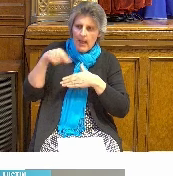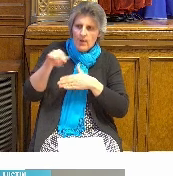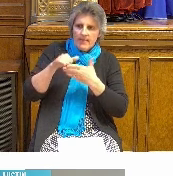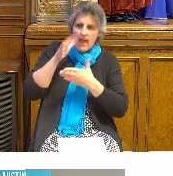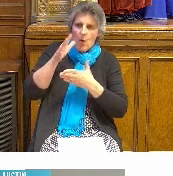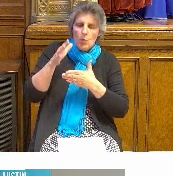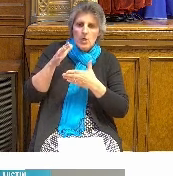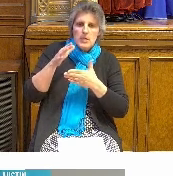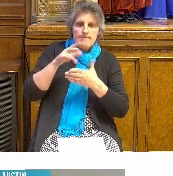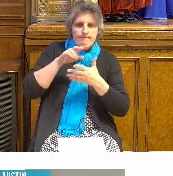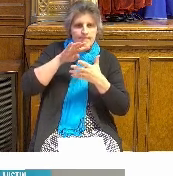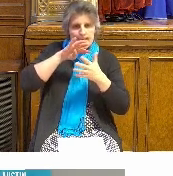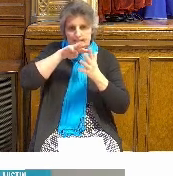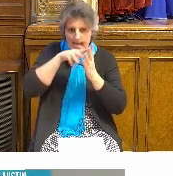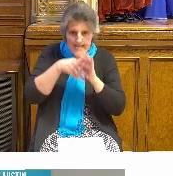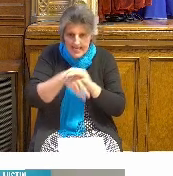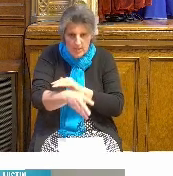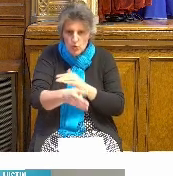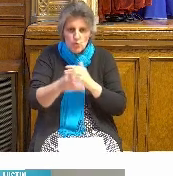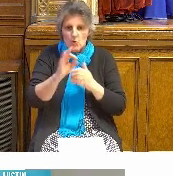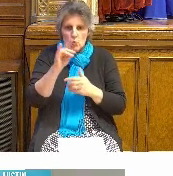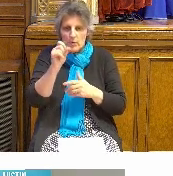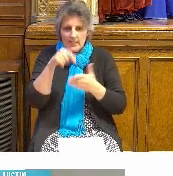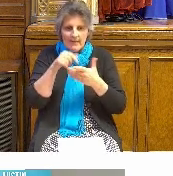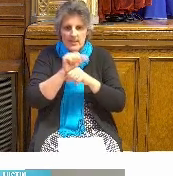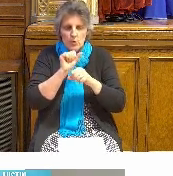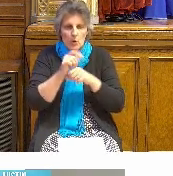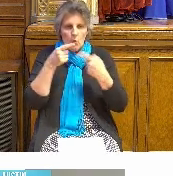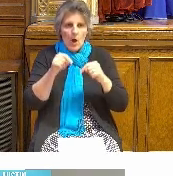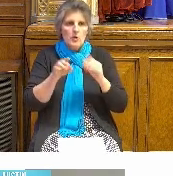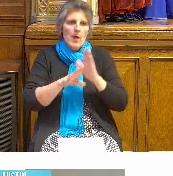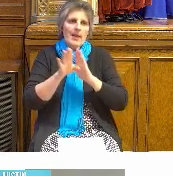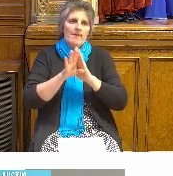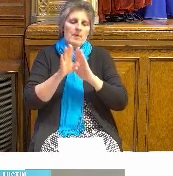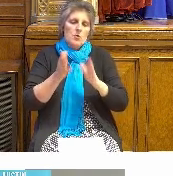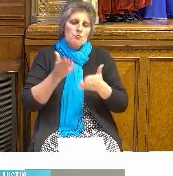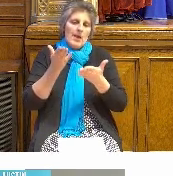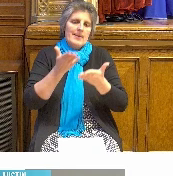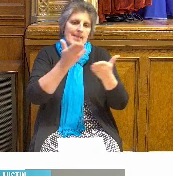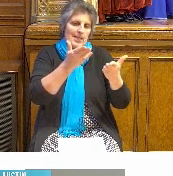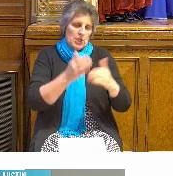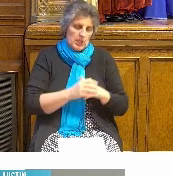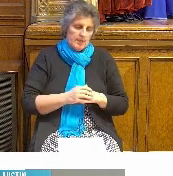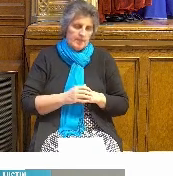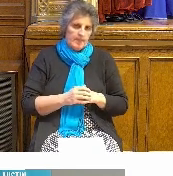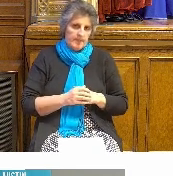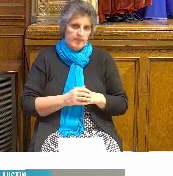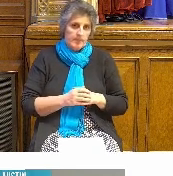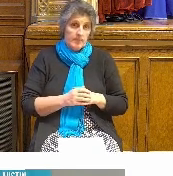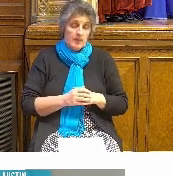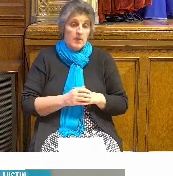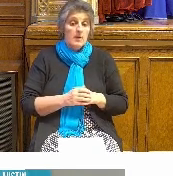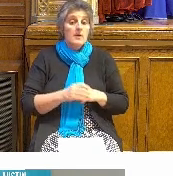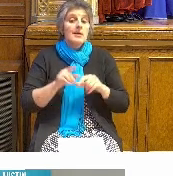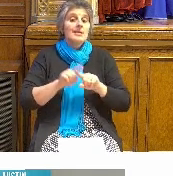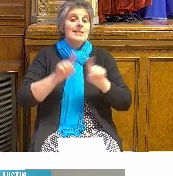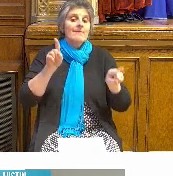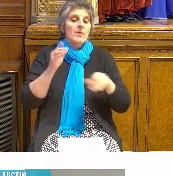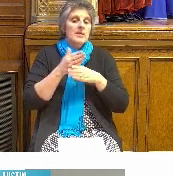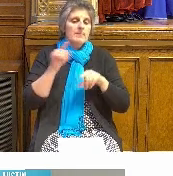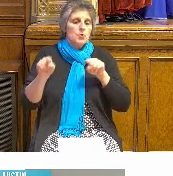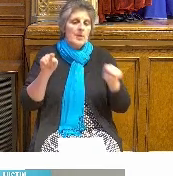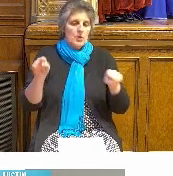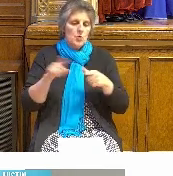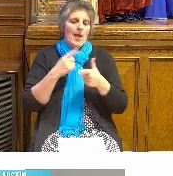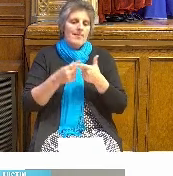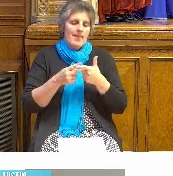get into the weeds of this work as we try to develop recommendations? Differentiate between the two, and